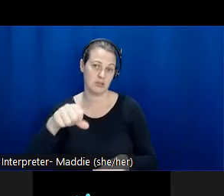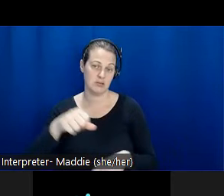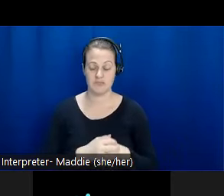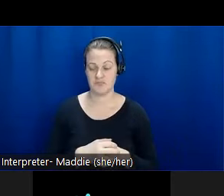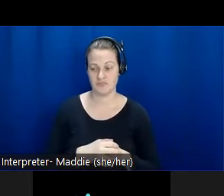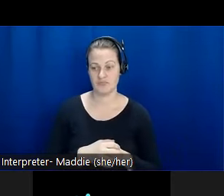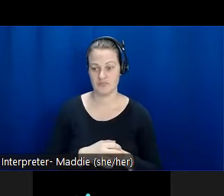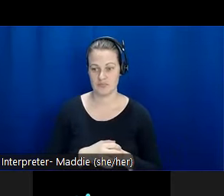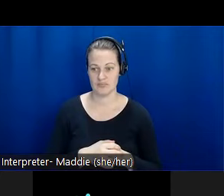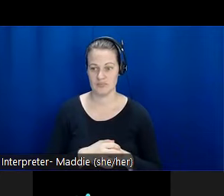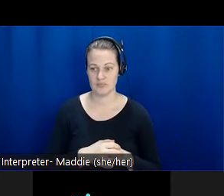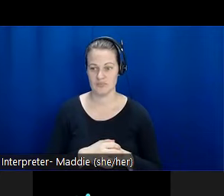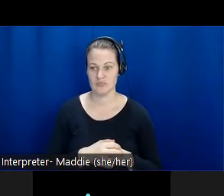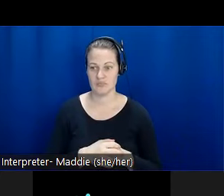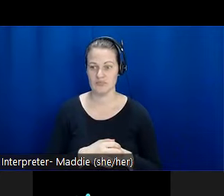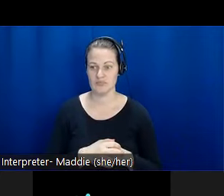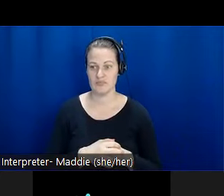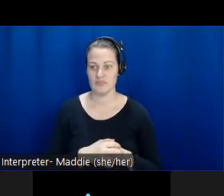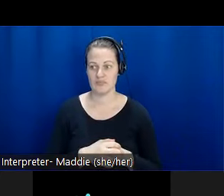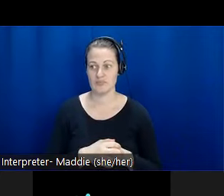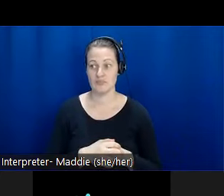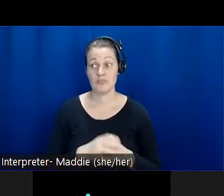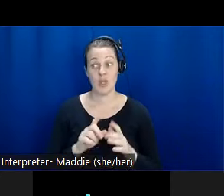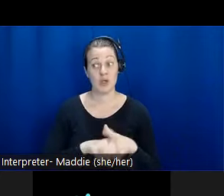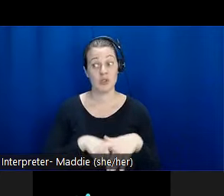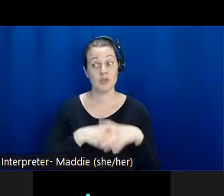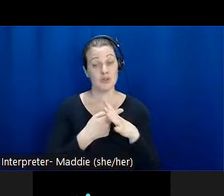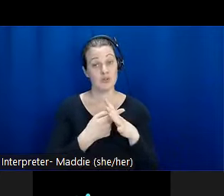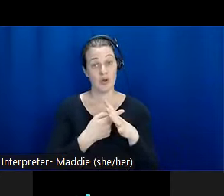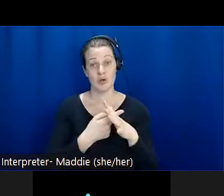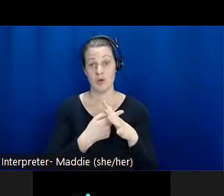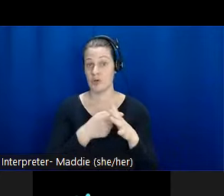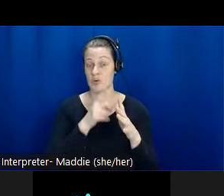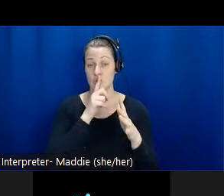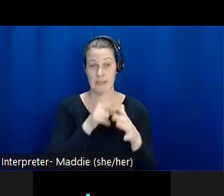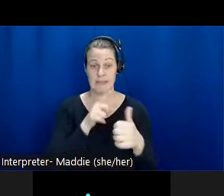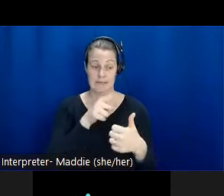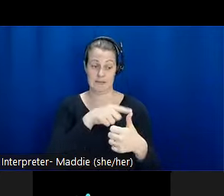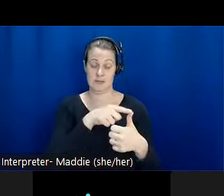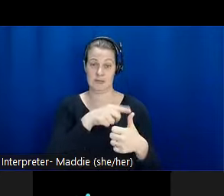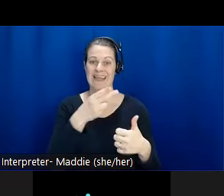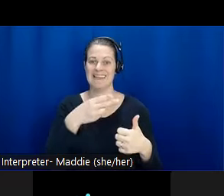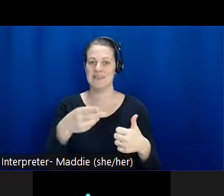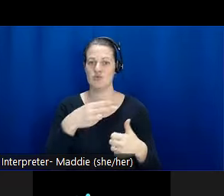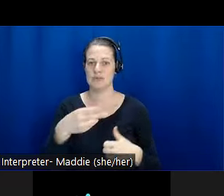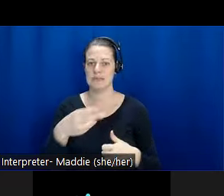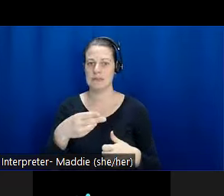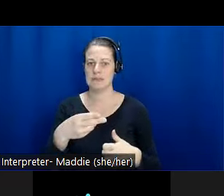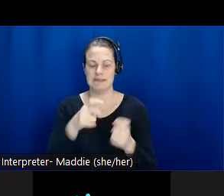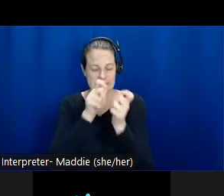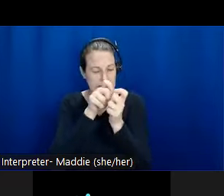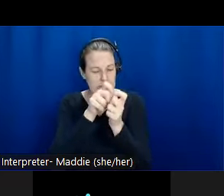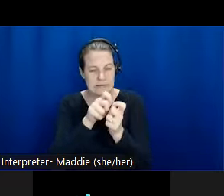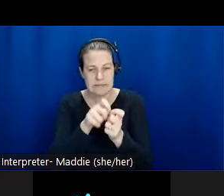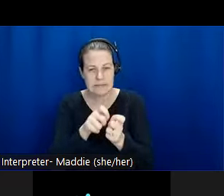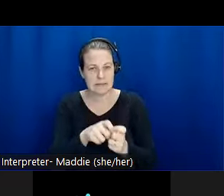so we start off with a very, very detailed history. So we always start off with, tell me a little